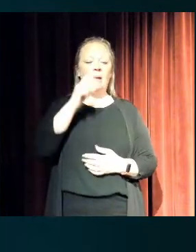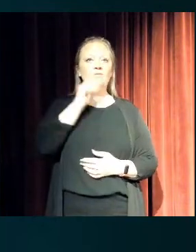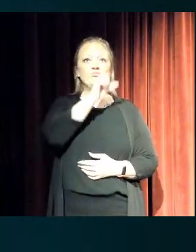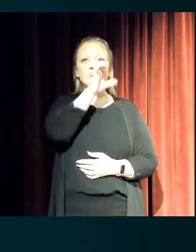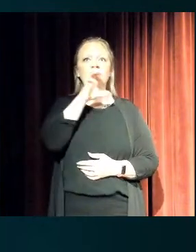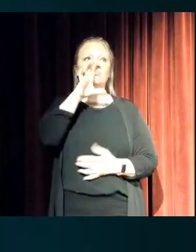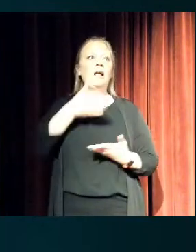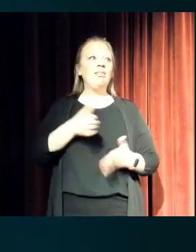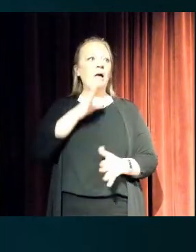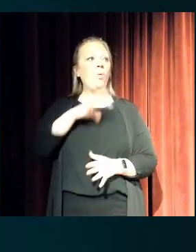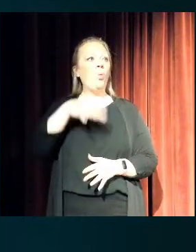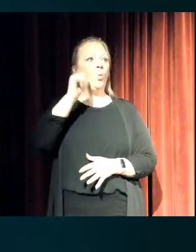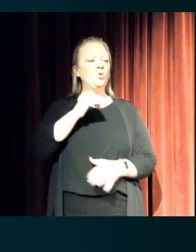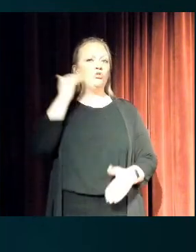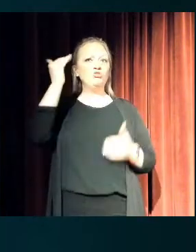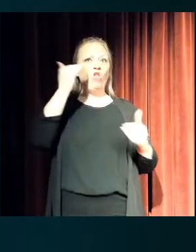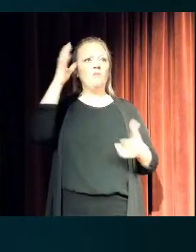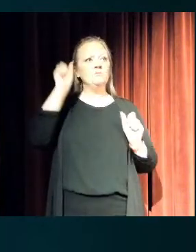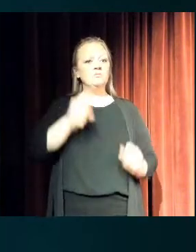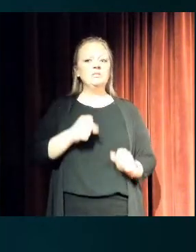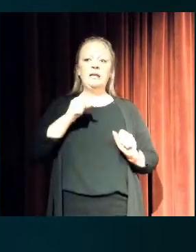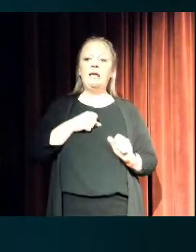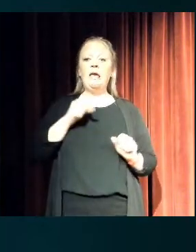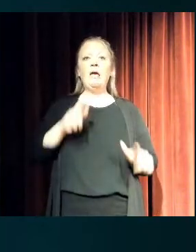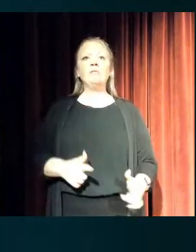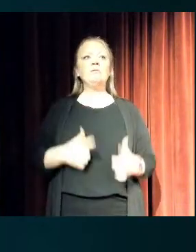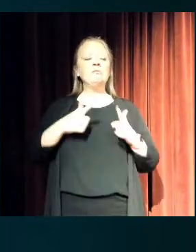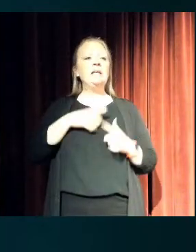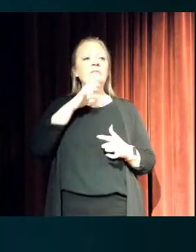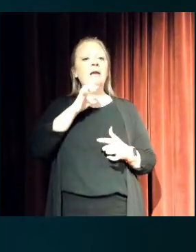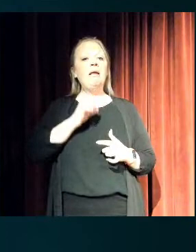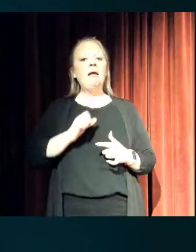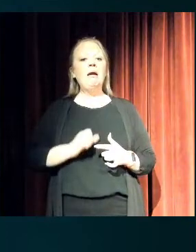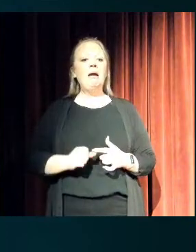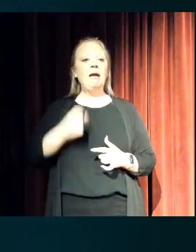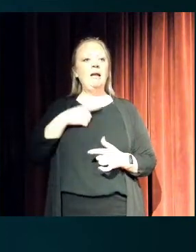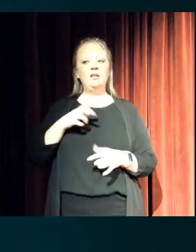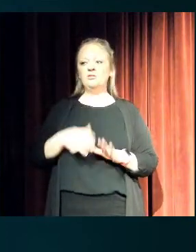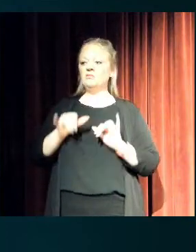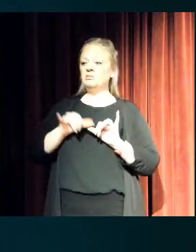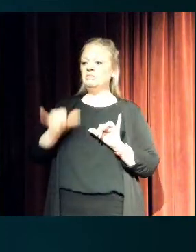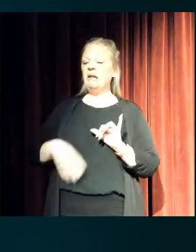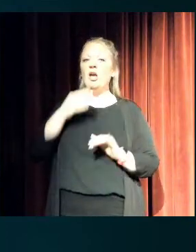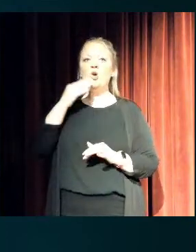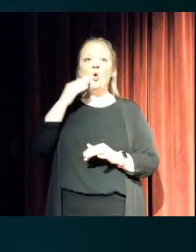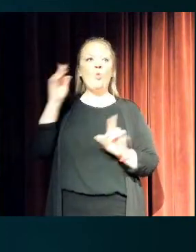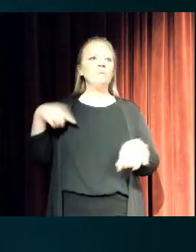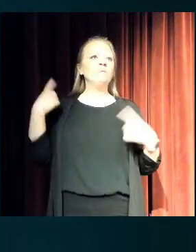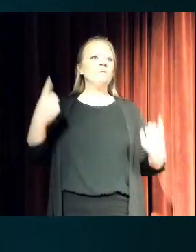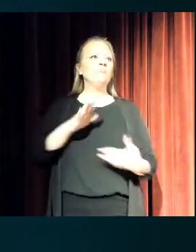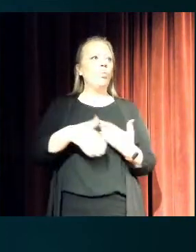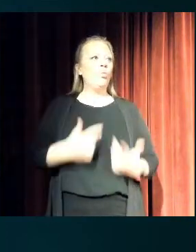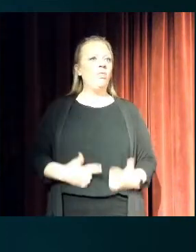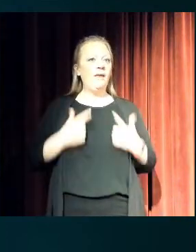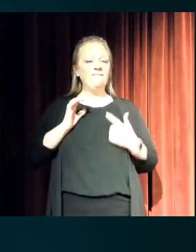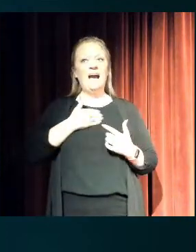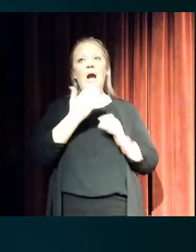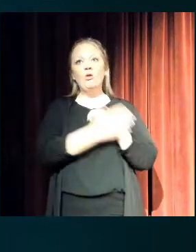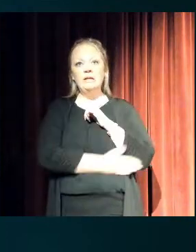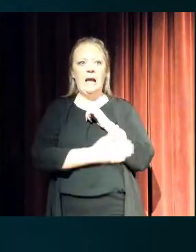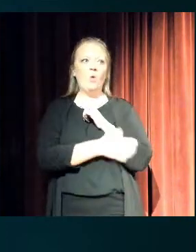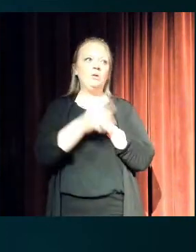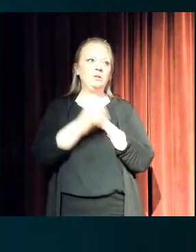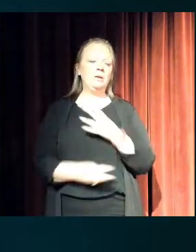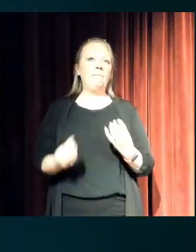our older adults to continue to age in the place they have called home for their entire lives. Our county needs